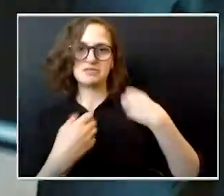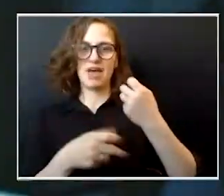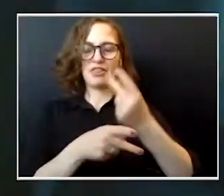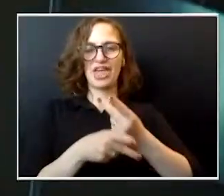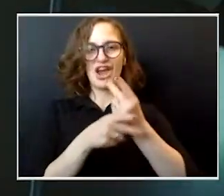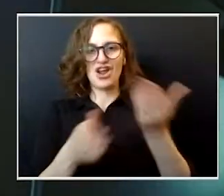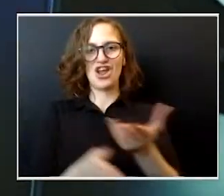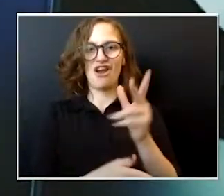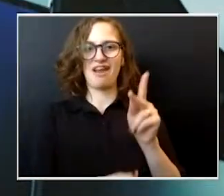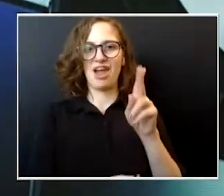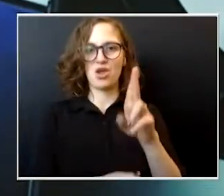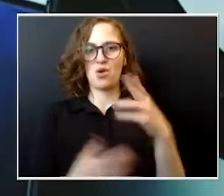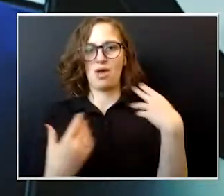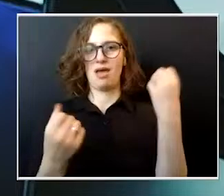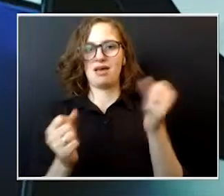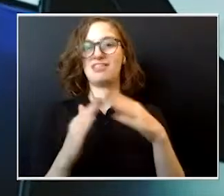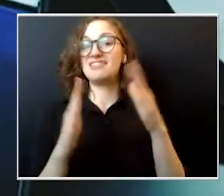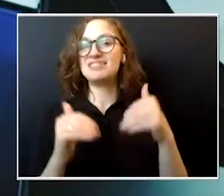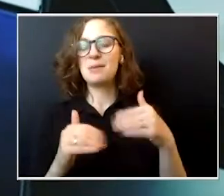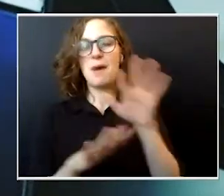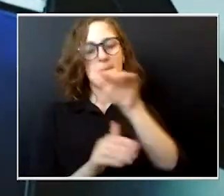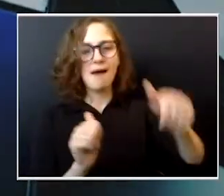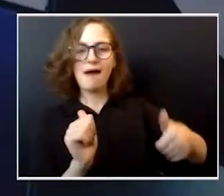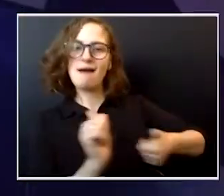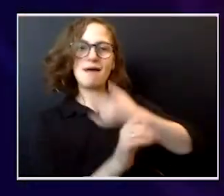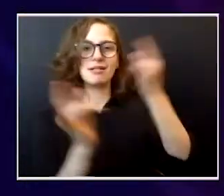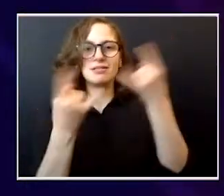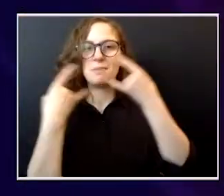go behind the mask.